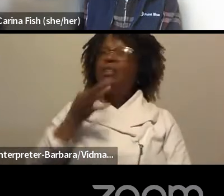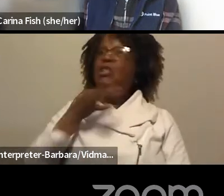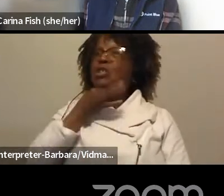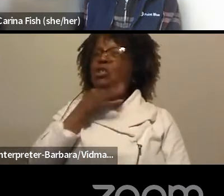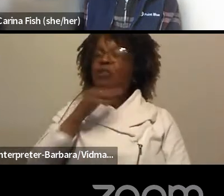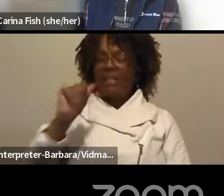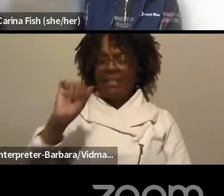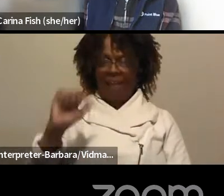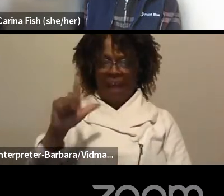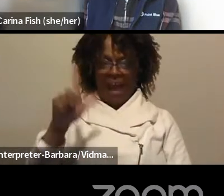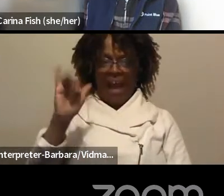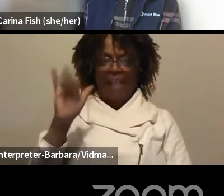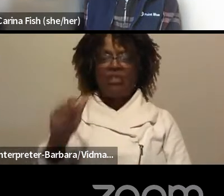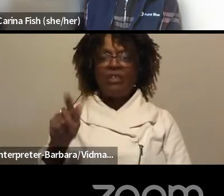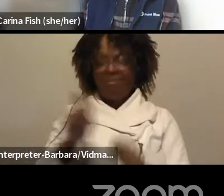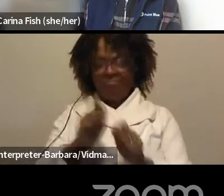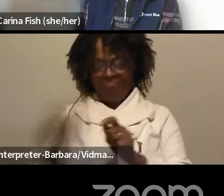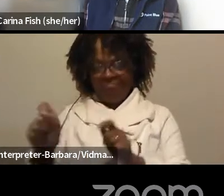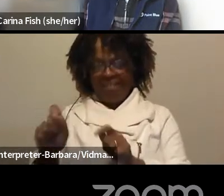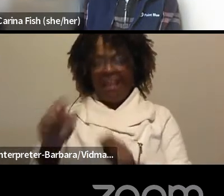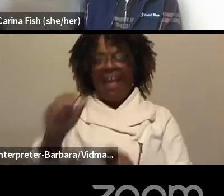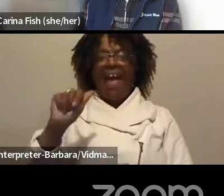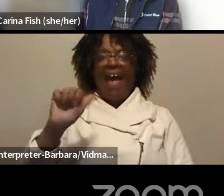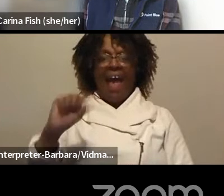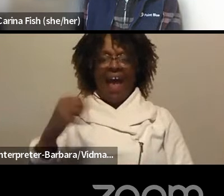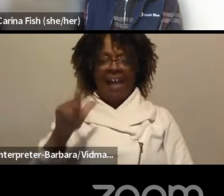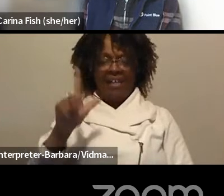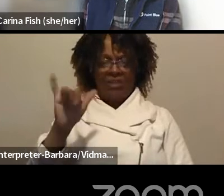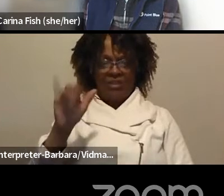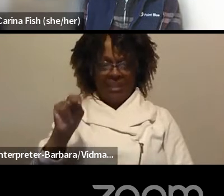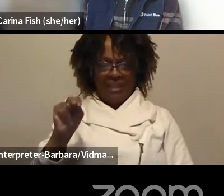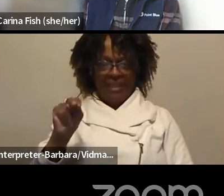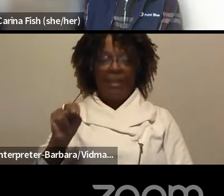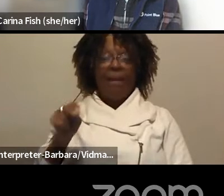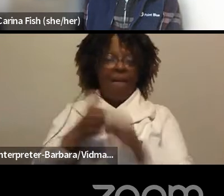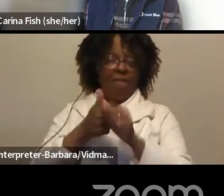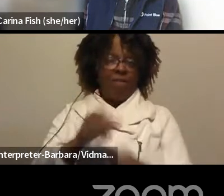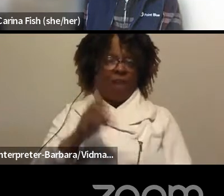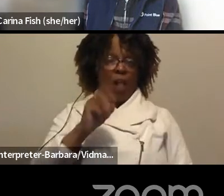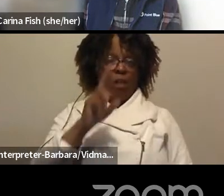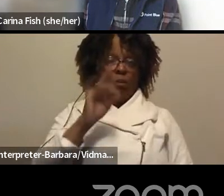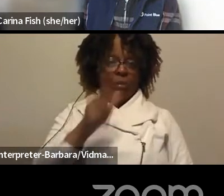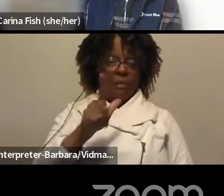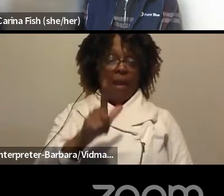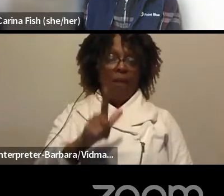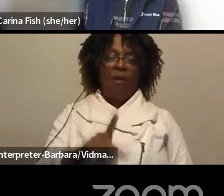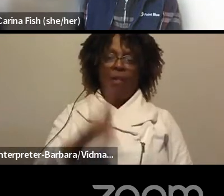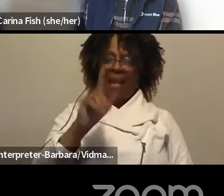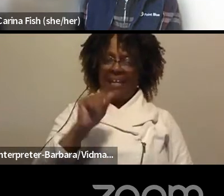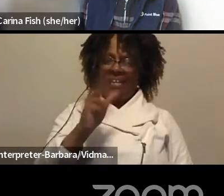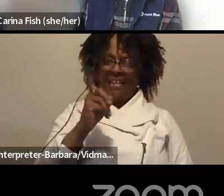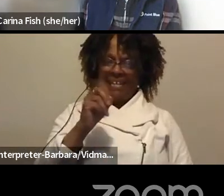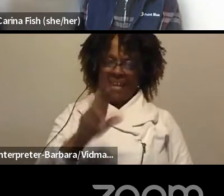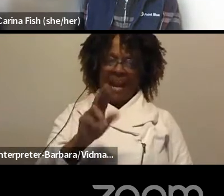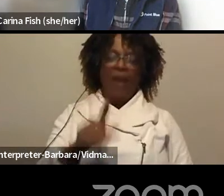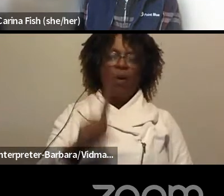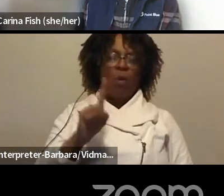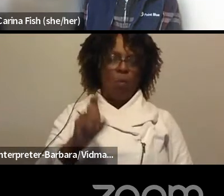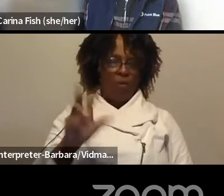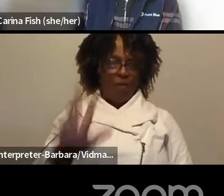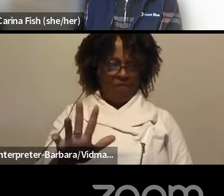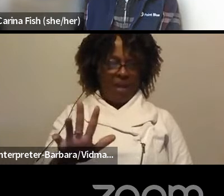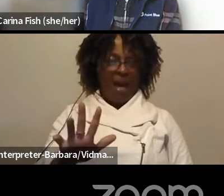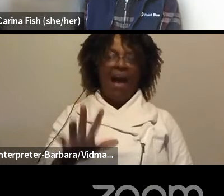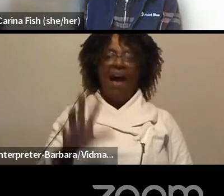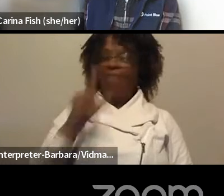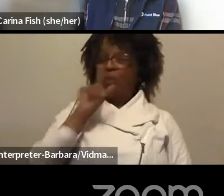Twitter, Curious_Ashlyn, sorry. And you can follow Daryl at Dacker105 on Instagram and Twitter.